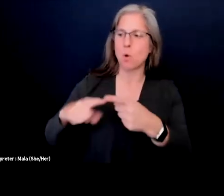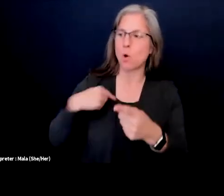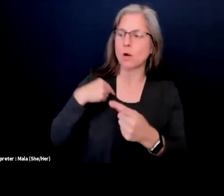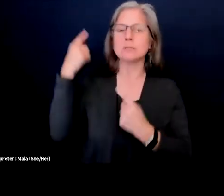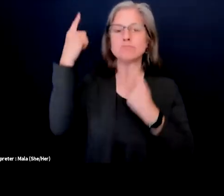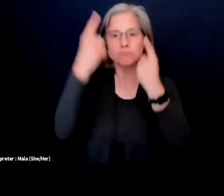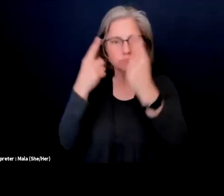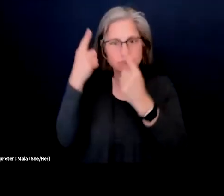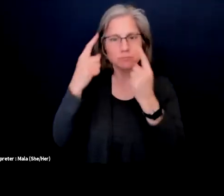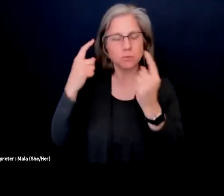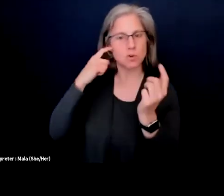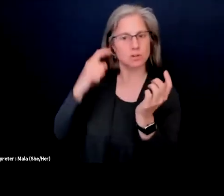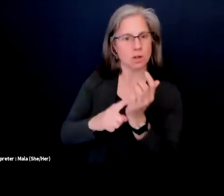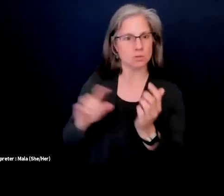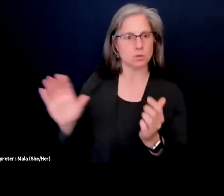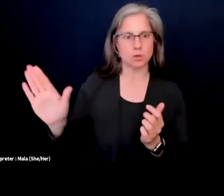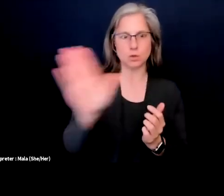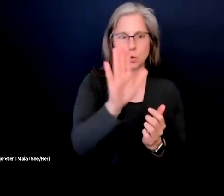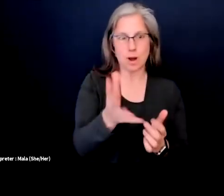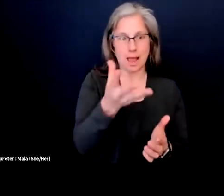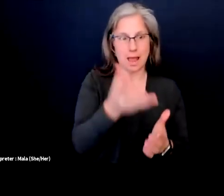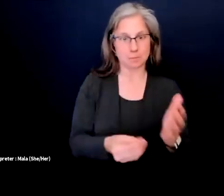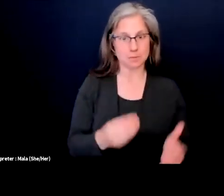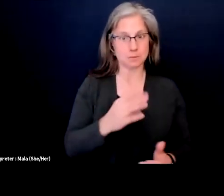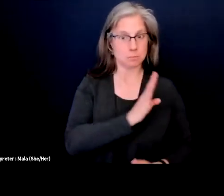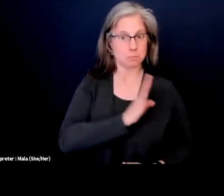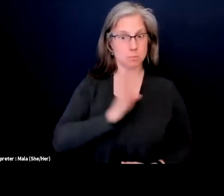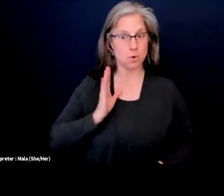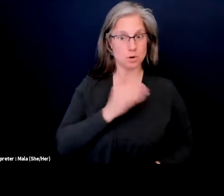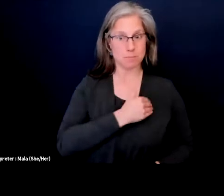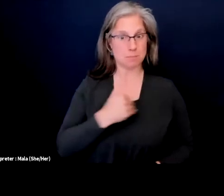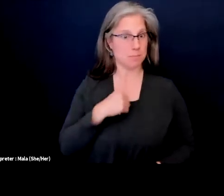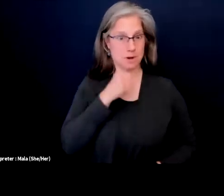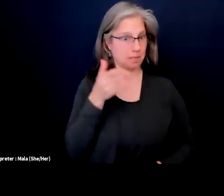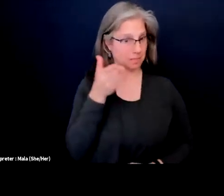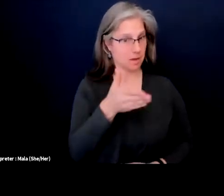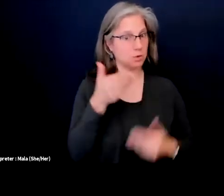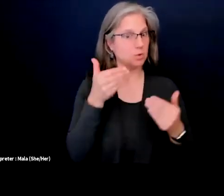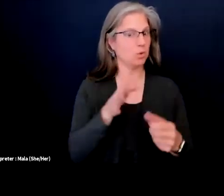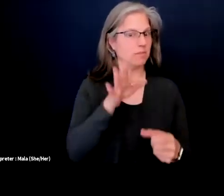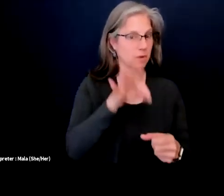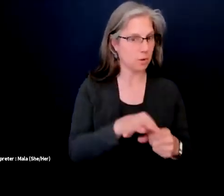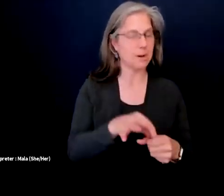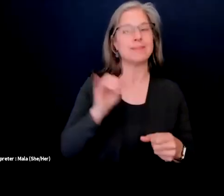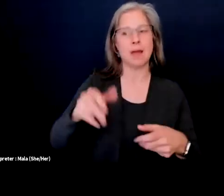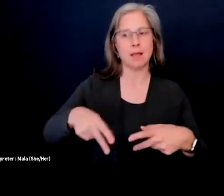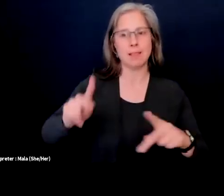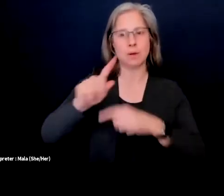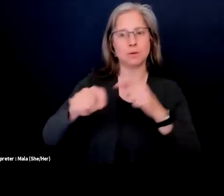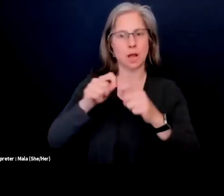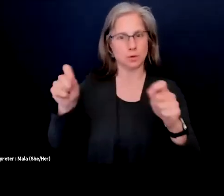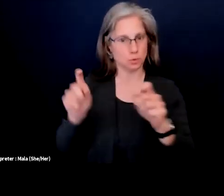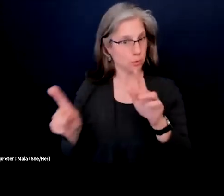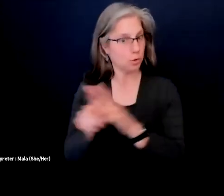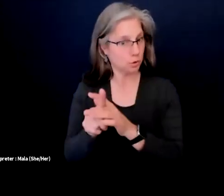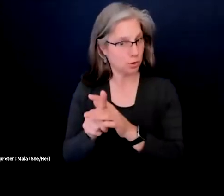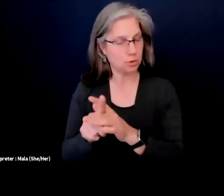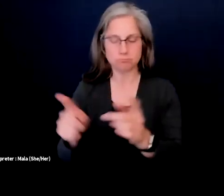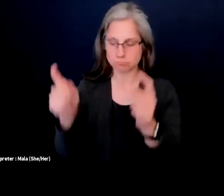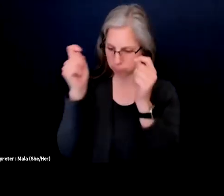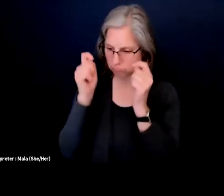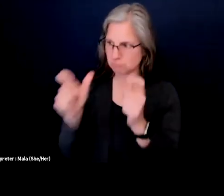account or acknowledge your absent board member was not present to vote, which allowed a tie to occur,